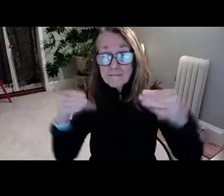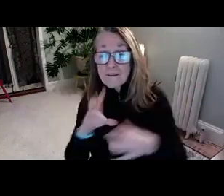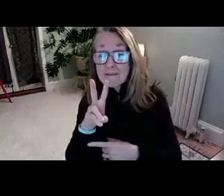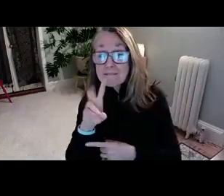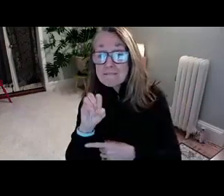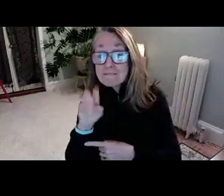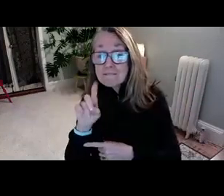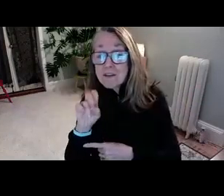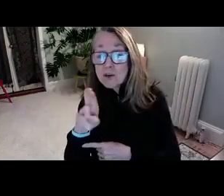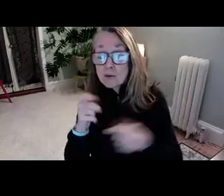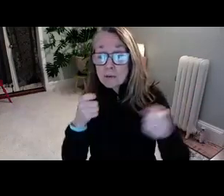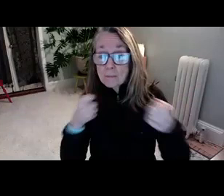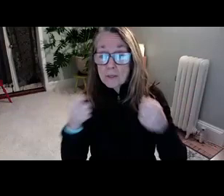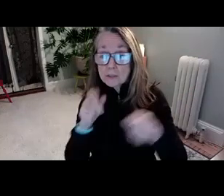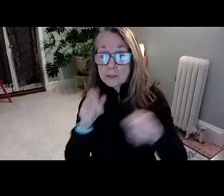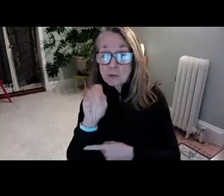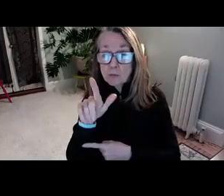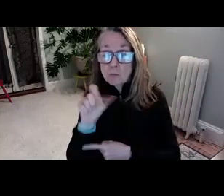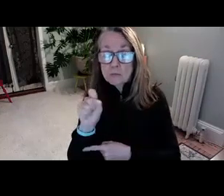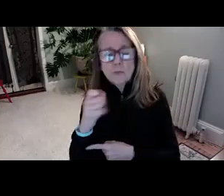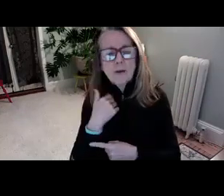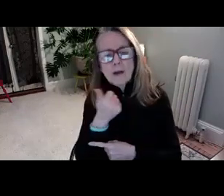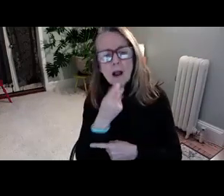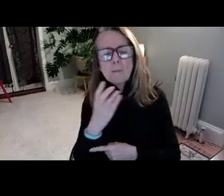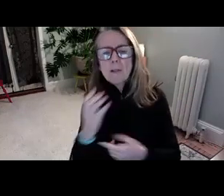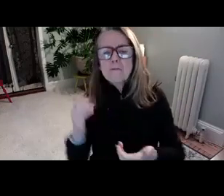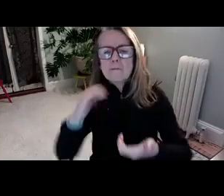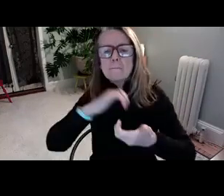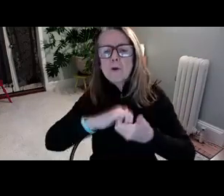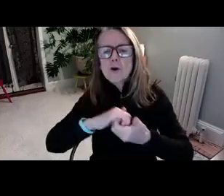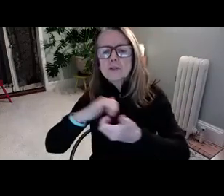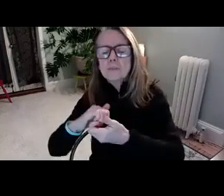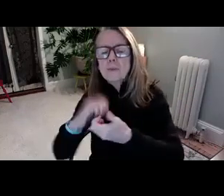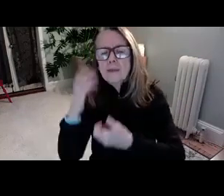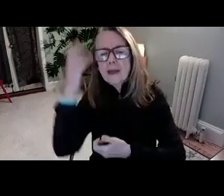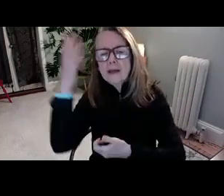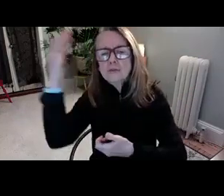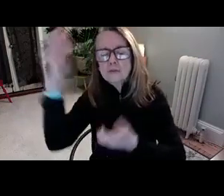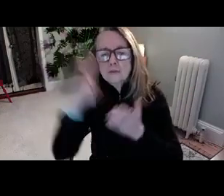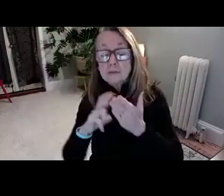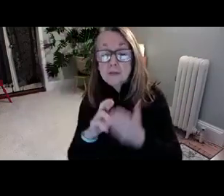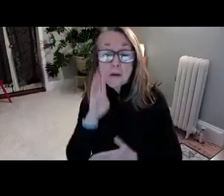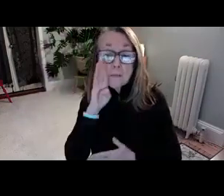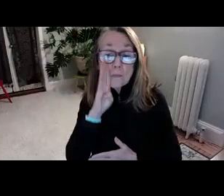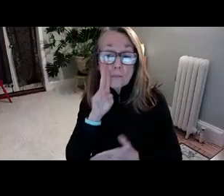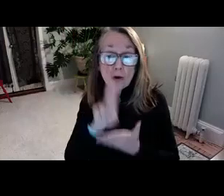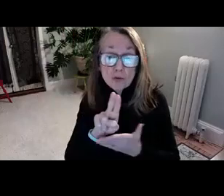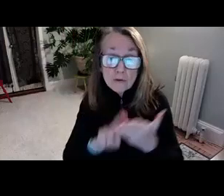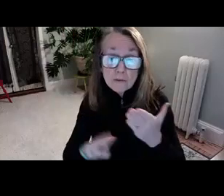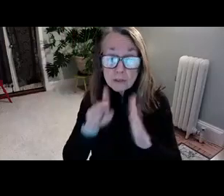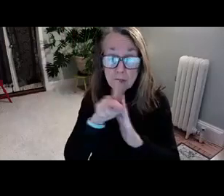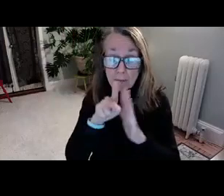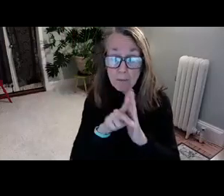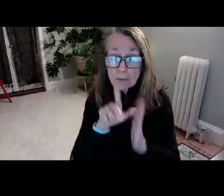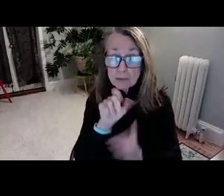We have a couple of partnerships with some external researchers. So Brown University Policy Lab, as well as the